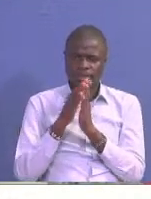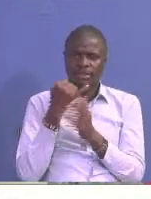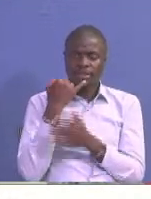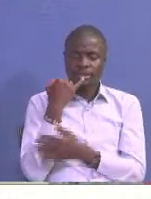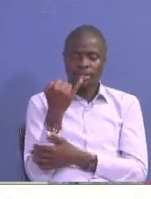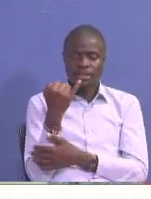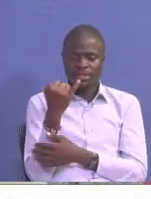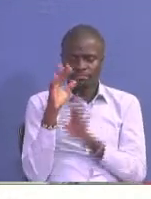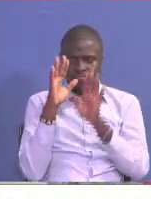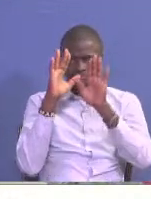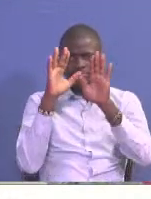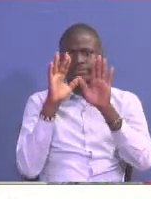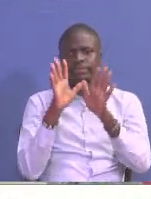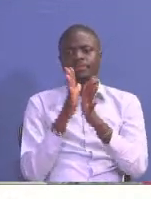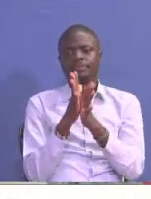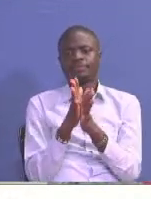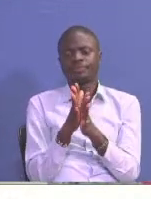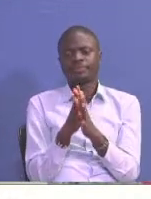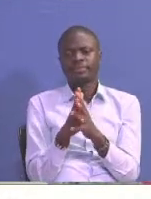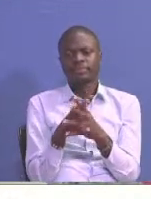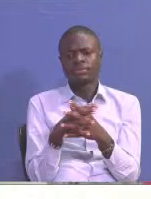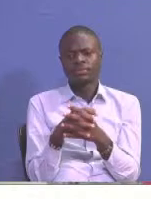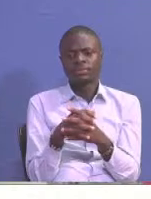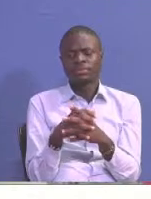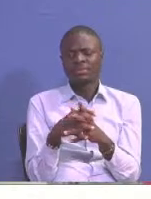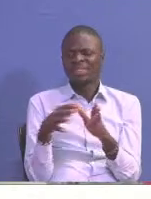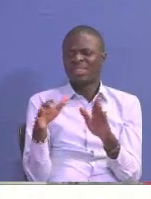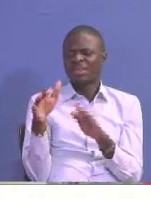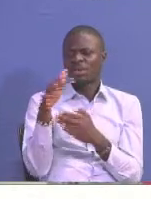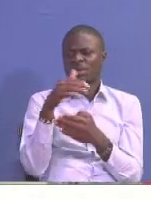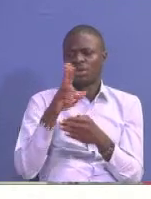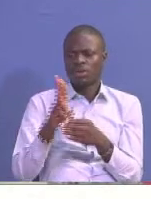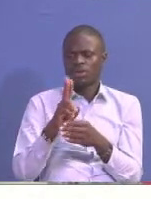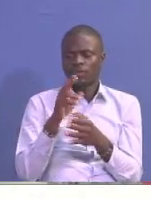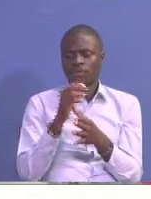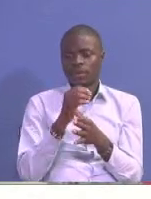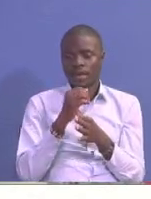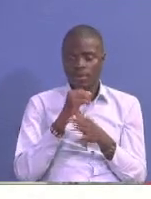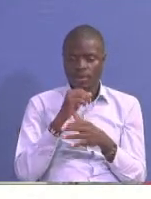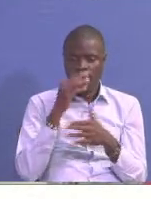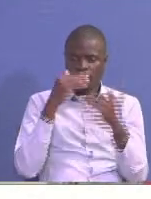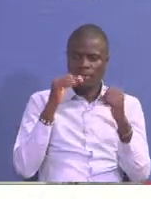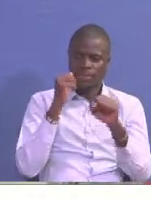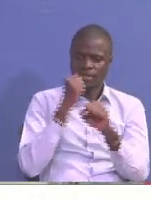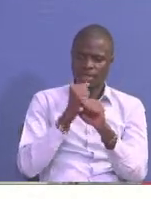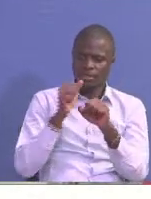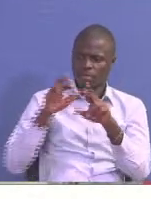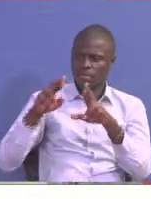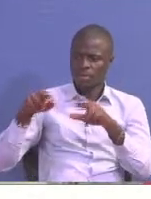is very important. All of us, all our universities are doing research,